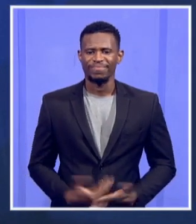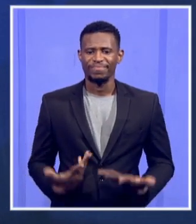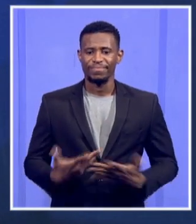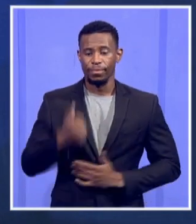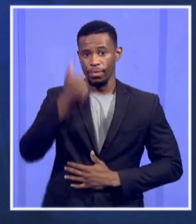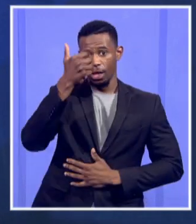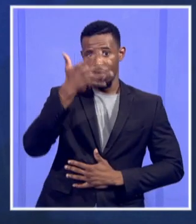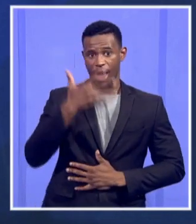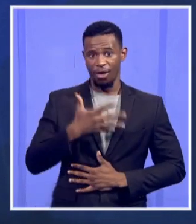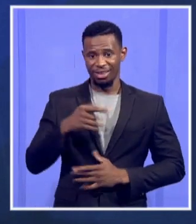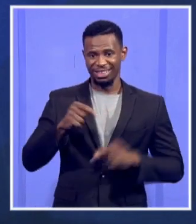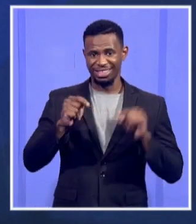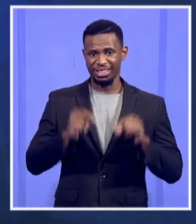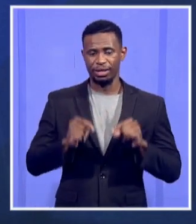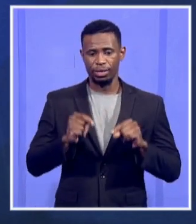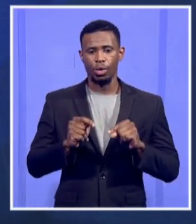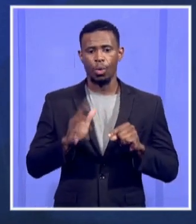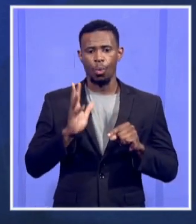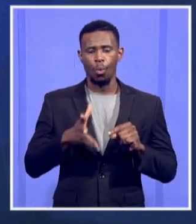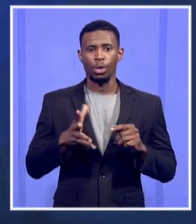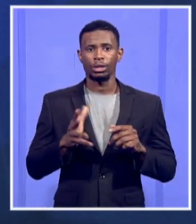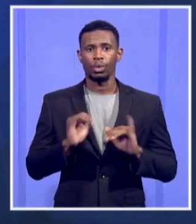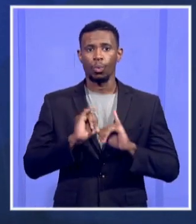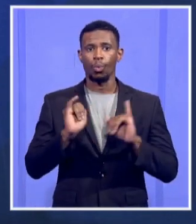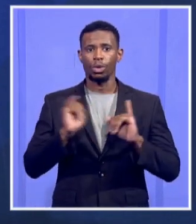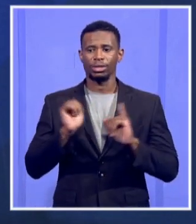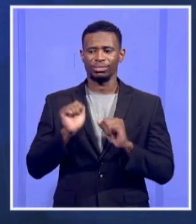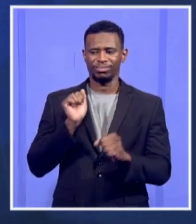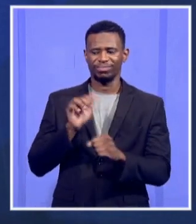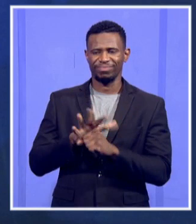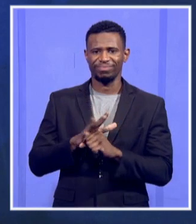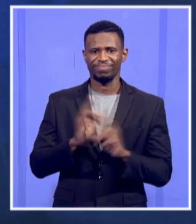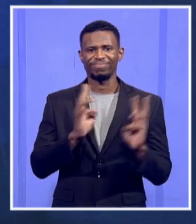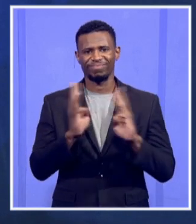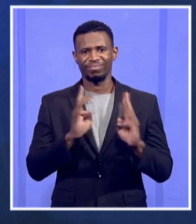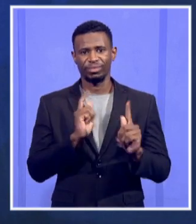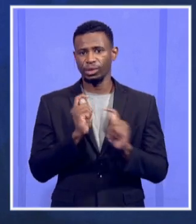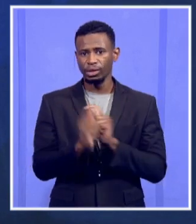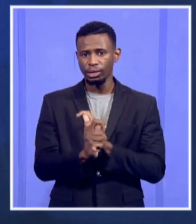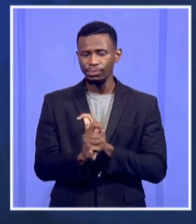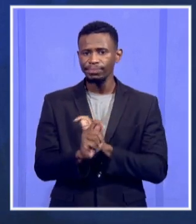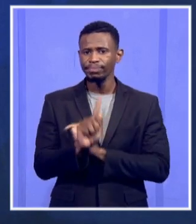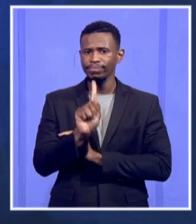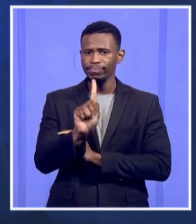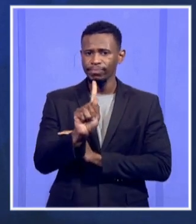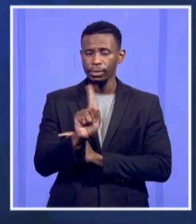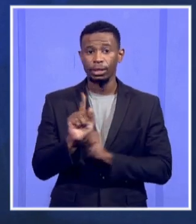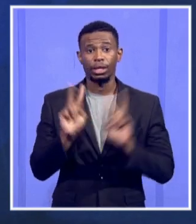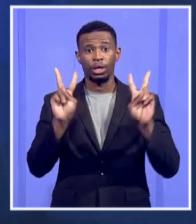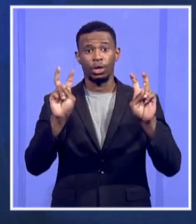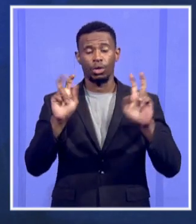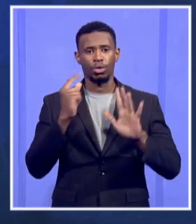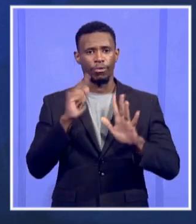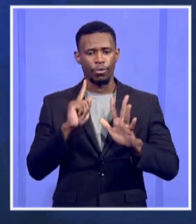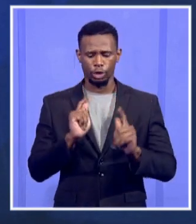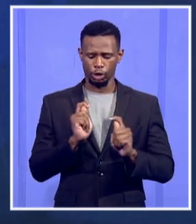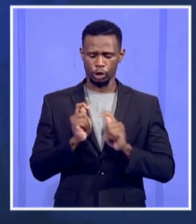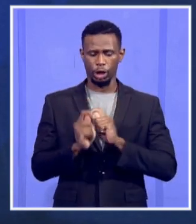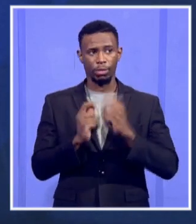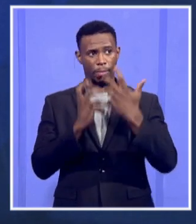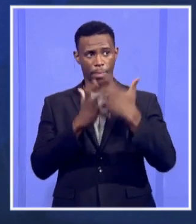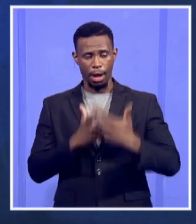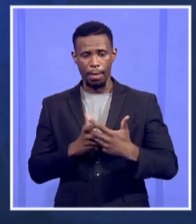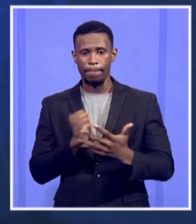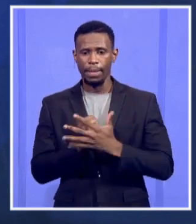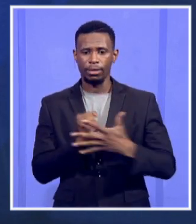The African continent is going to be the region hardest hit by climate change unless the issues of adaptation is prioritised. This